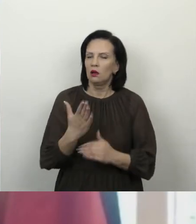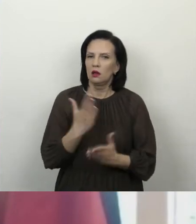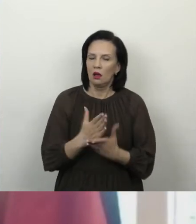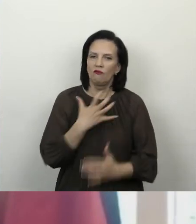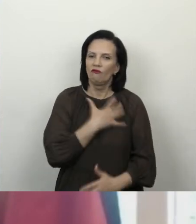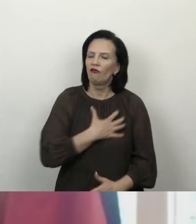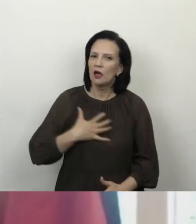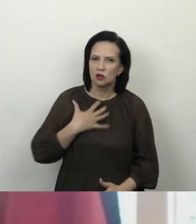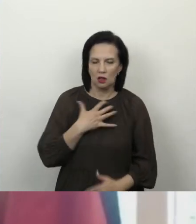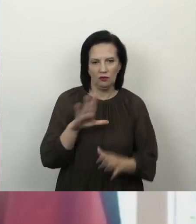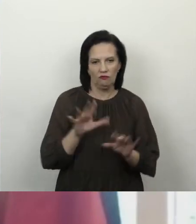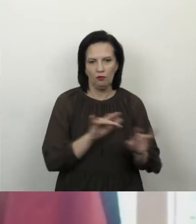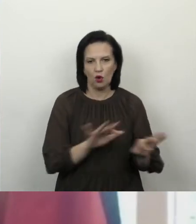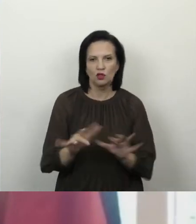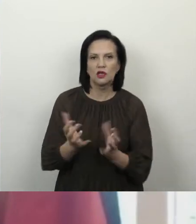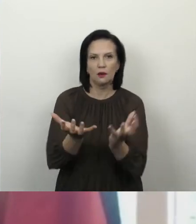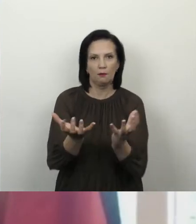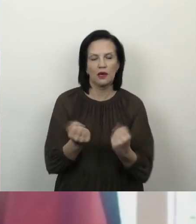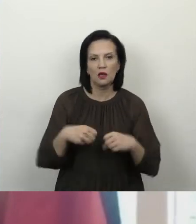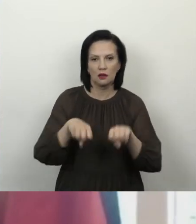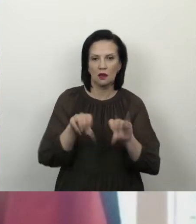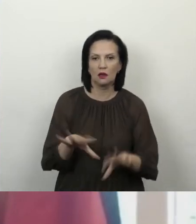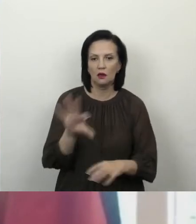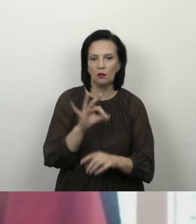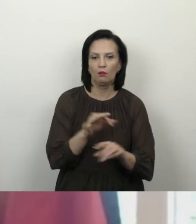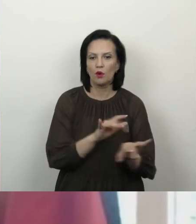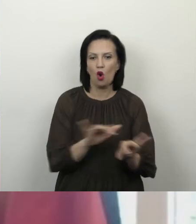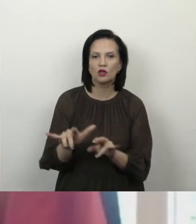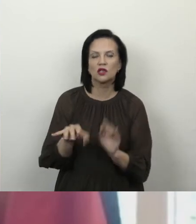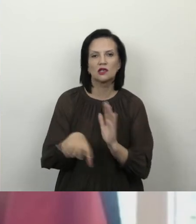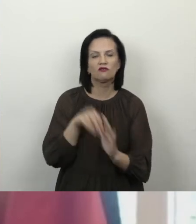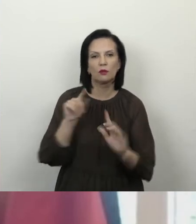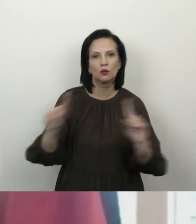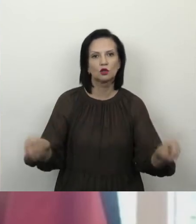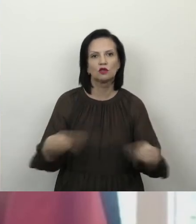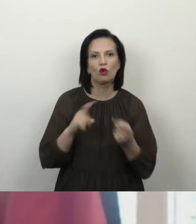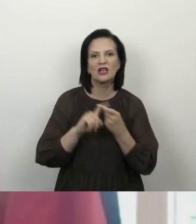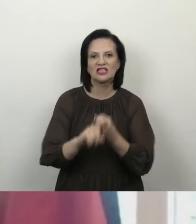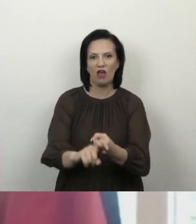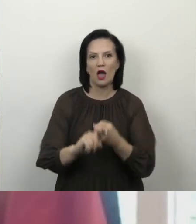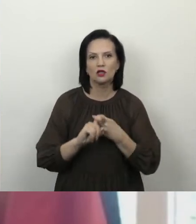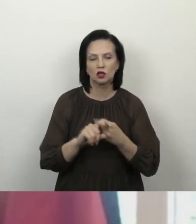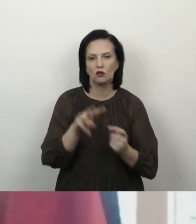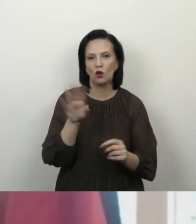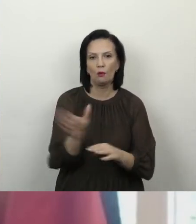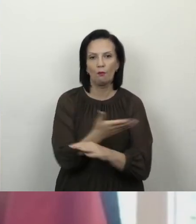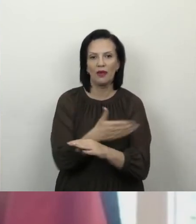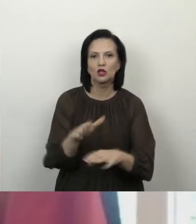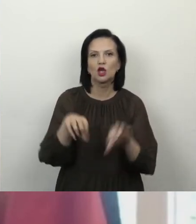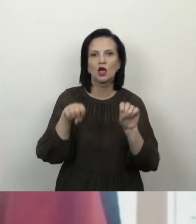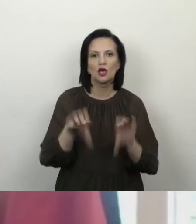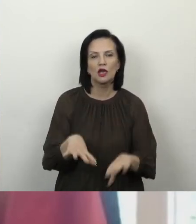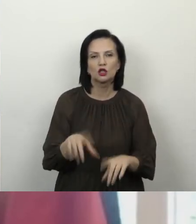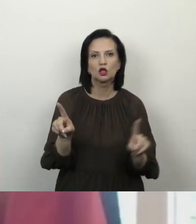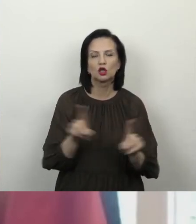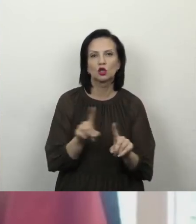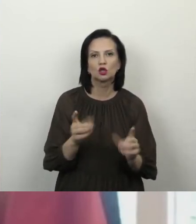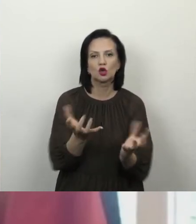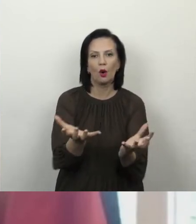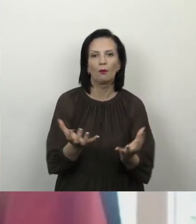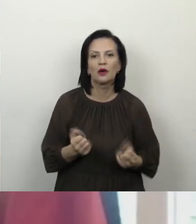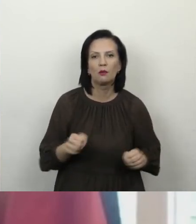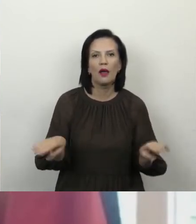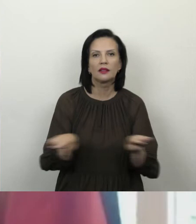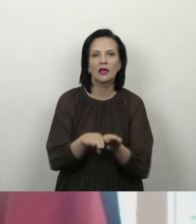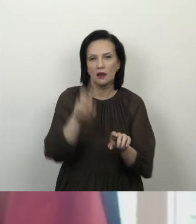The election process provides a link between the decision-making of state and society. In